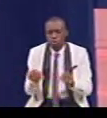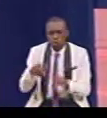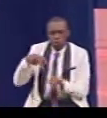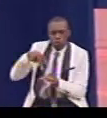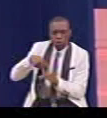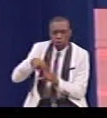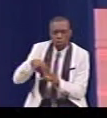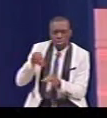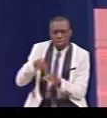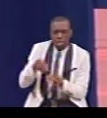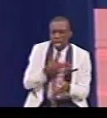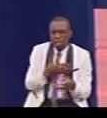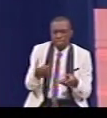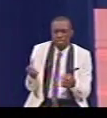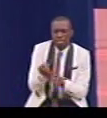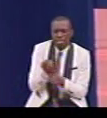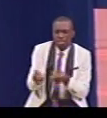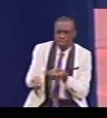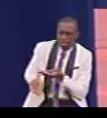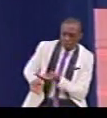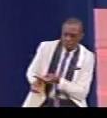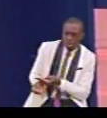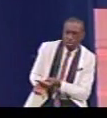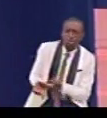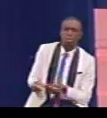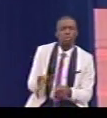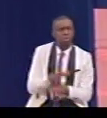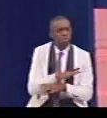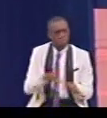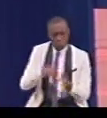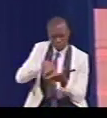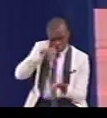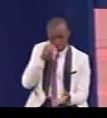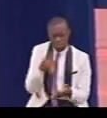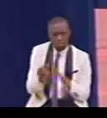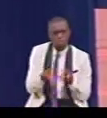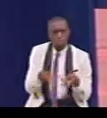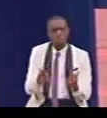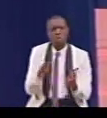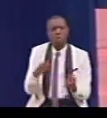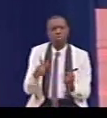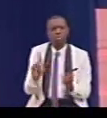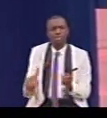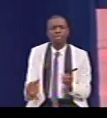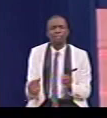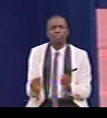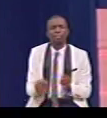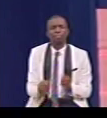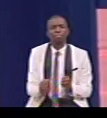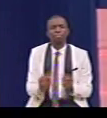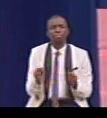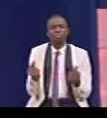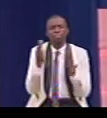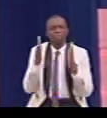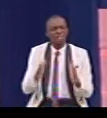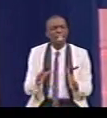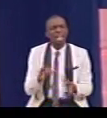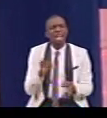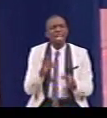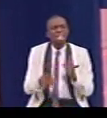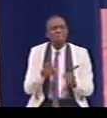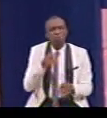they you know give bribes so they can have this land not the way of the Heathen you see if we're children of God if we're born again